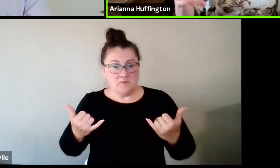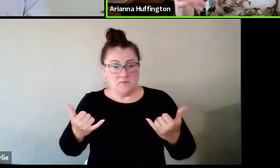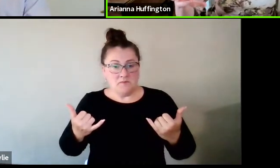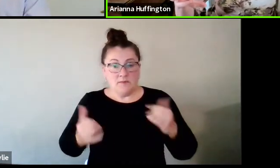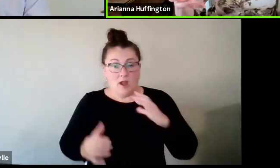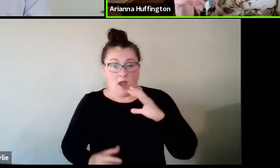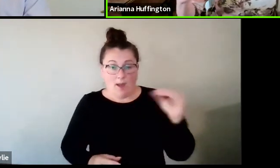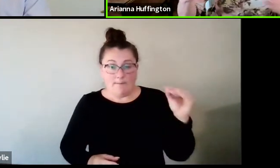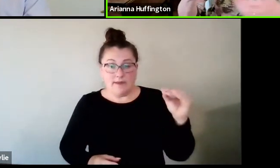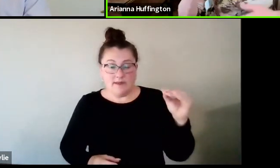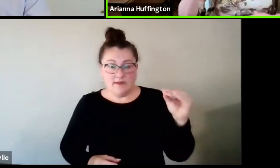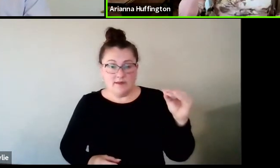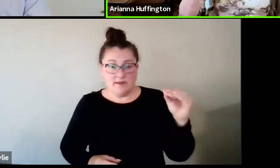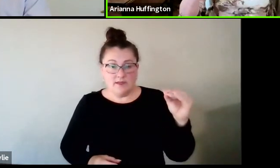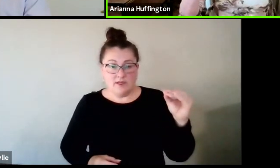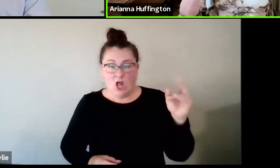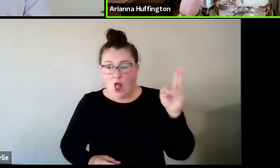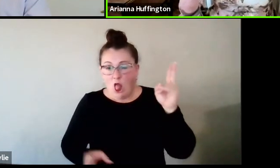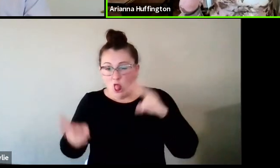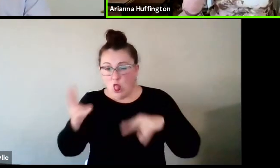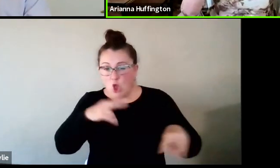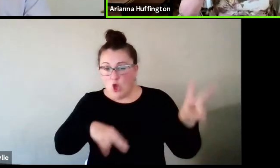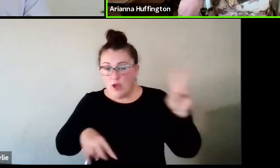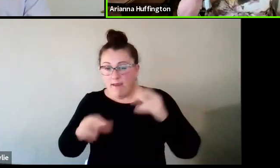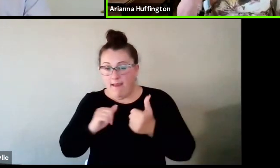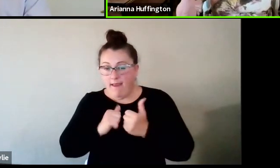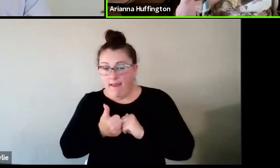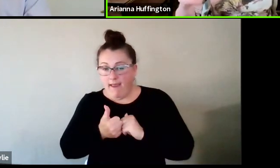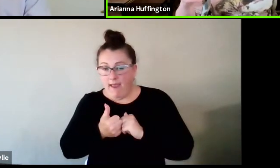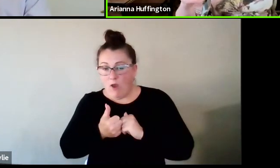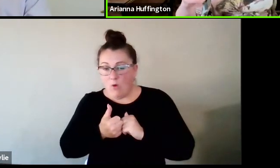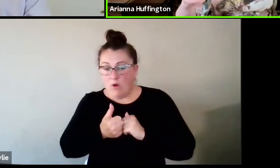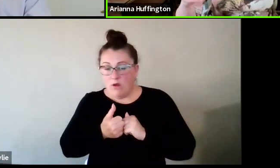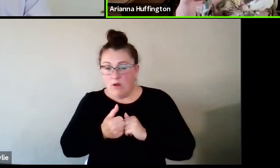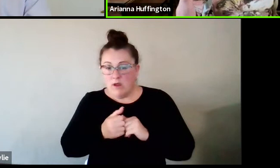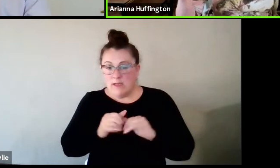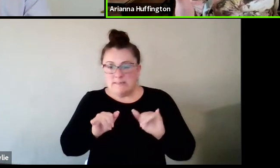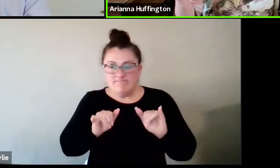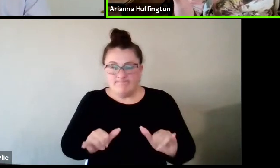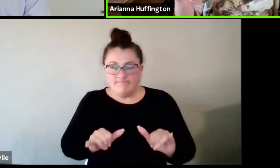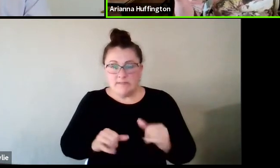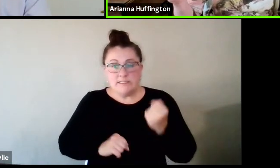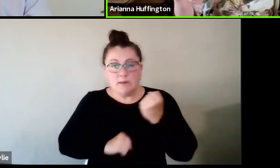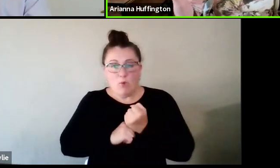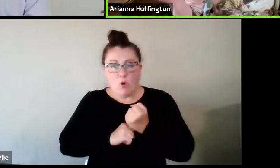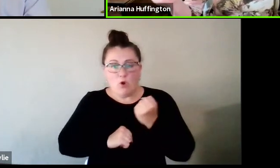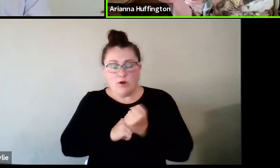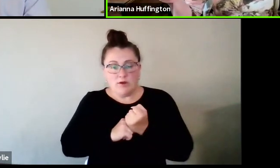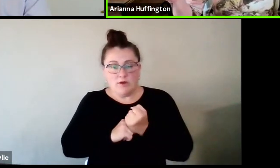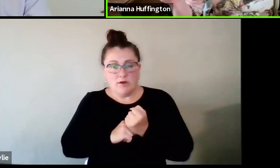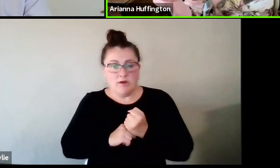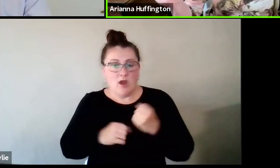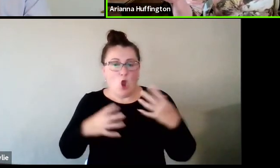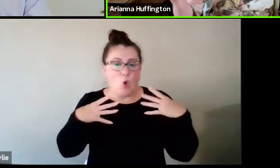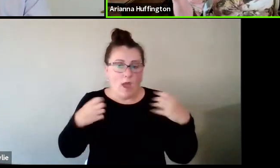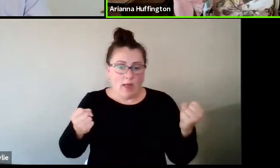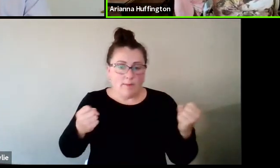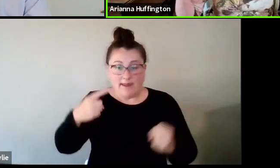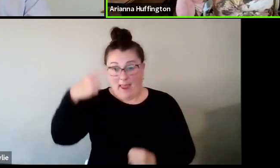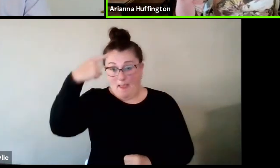companies are looking at how can you embed support for well-being and mental